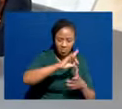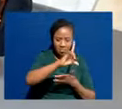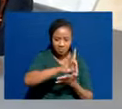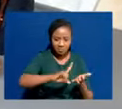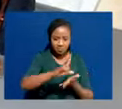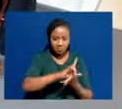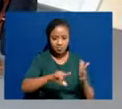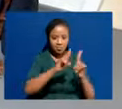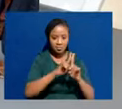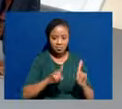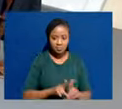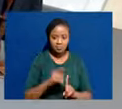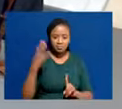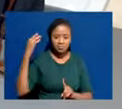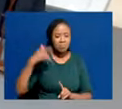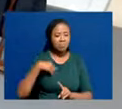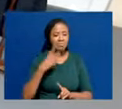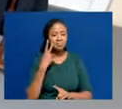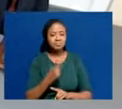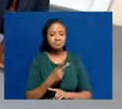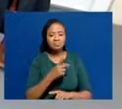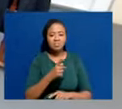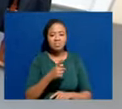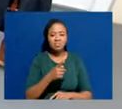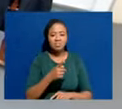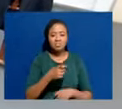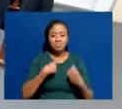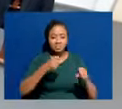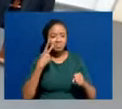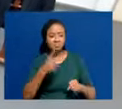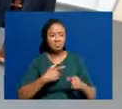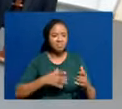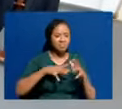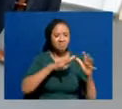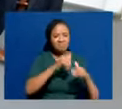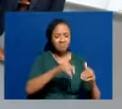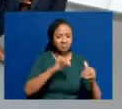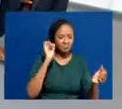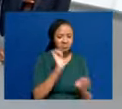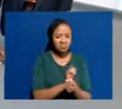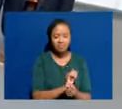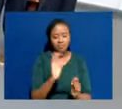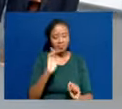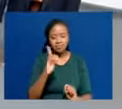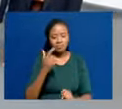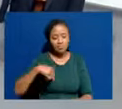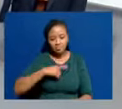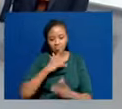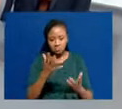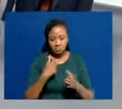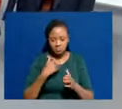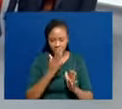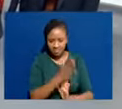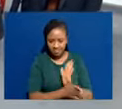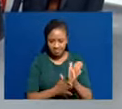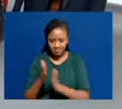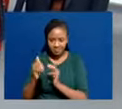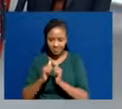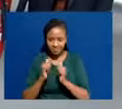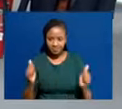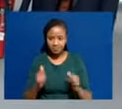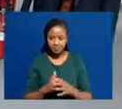if CBD is for only the rich people. I said, no, let's be organized. Put you in circles. Yeah, Ken in town is in charge of a